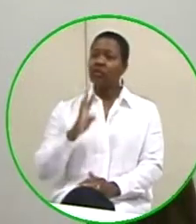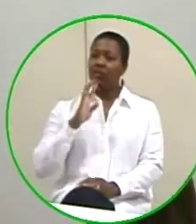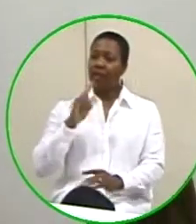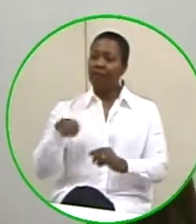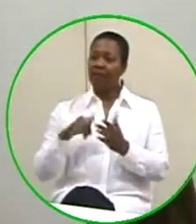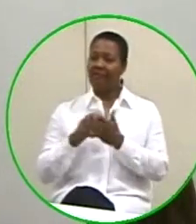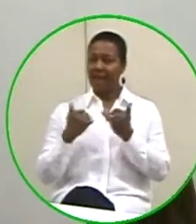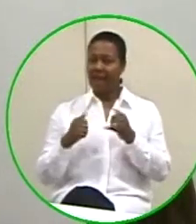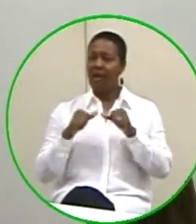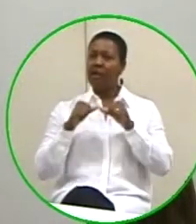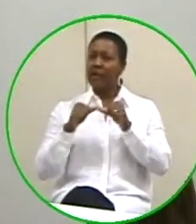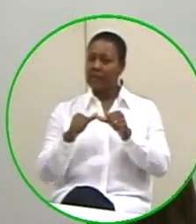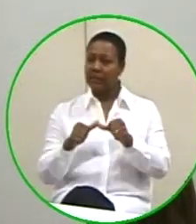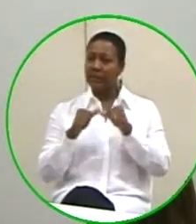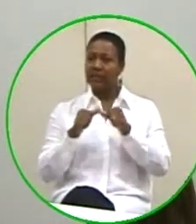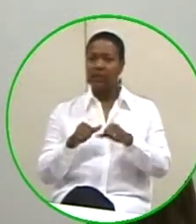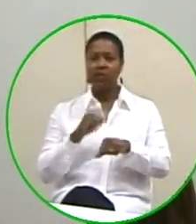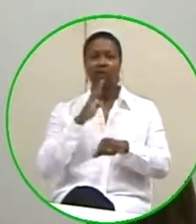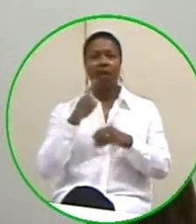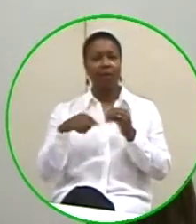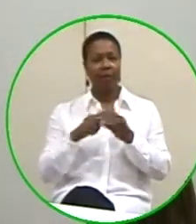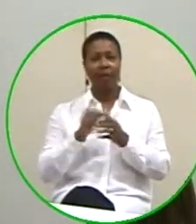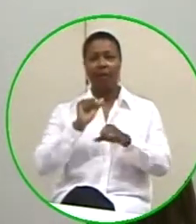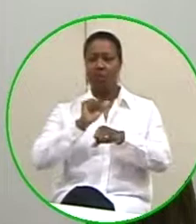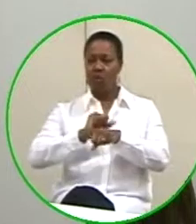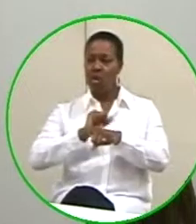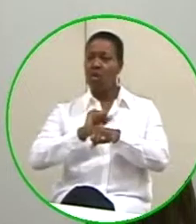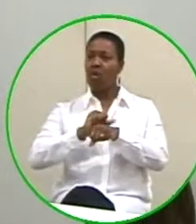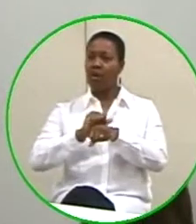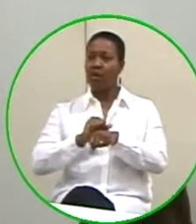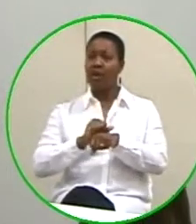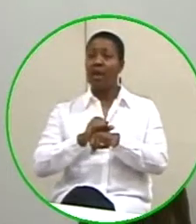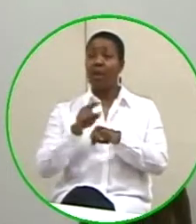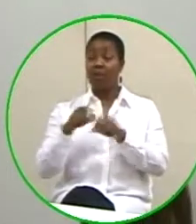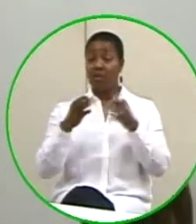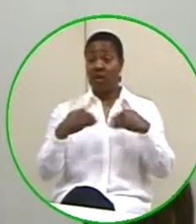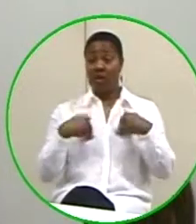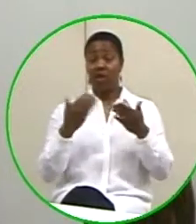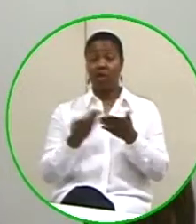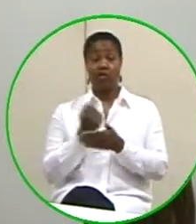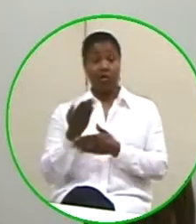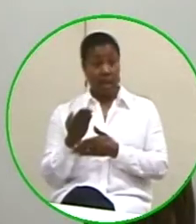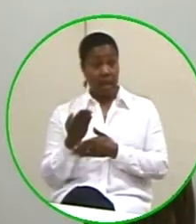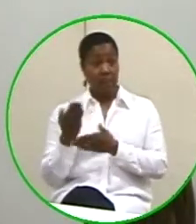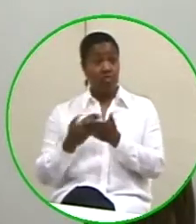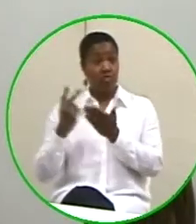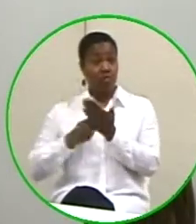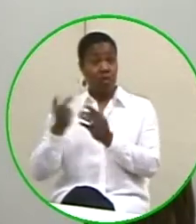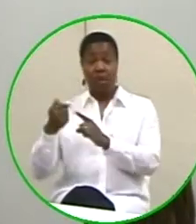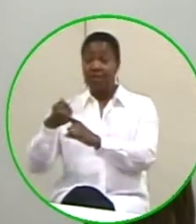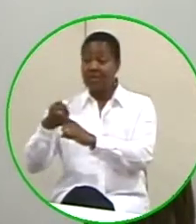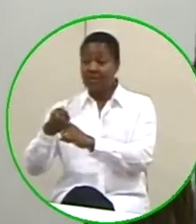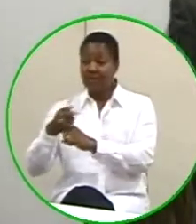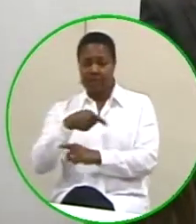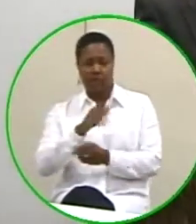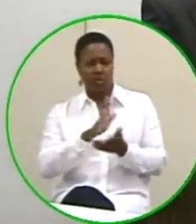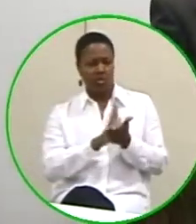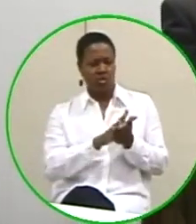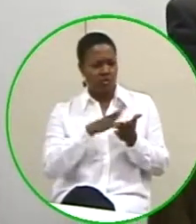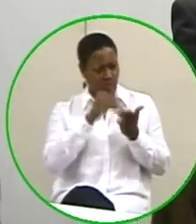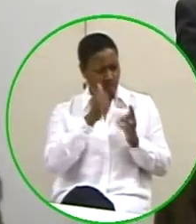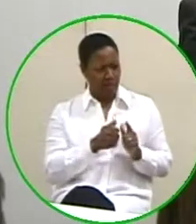it, keep talking about it, keep working on it. It may be that you have moved on to another job or another program, but they'll go, hey,